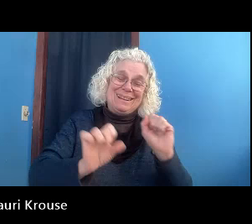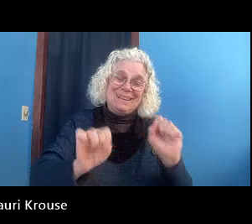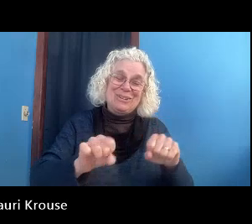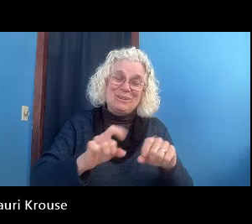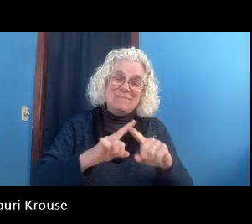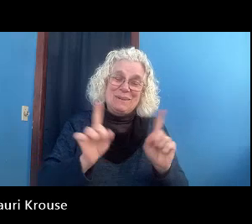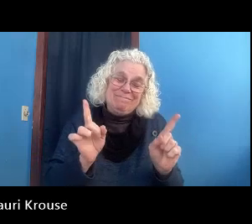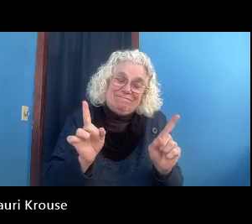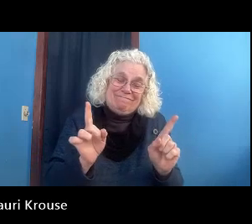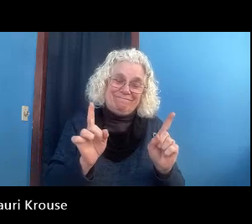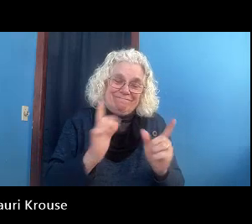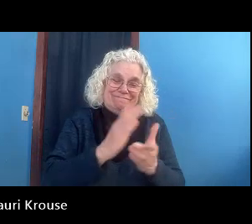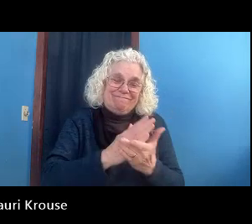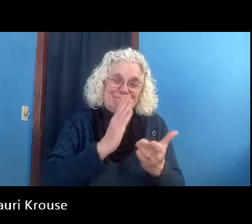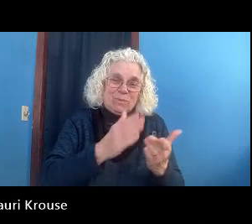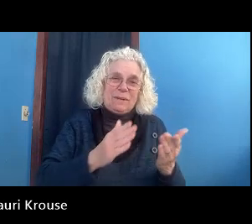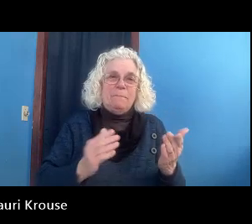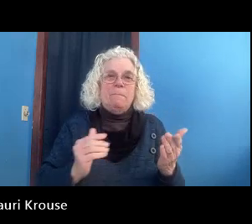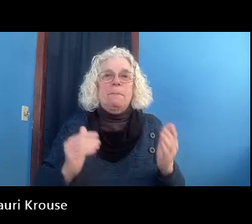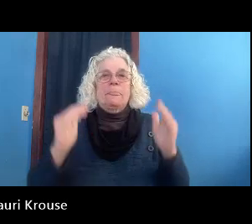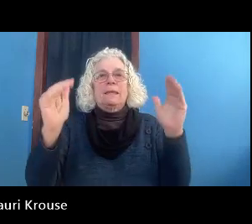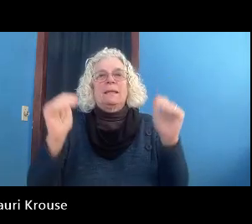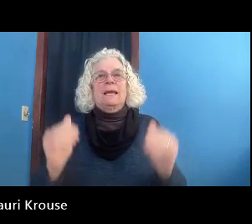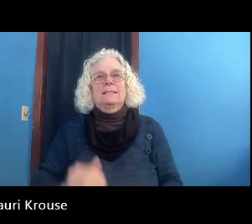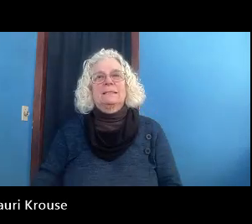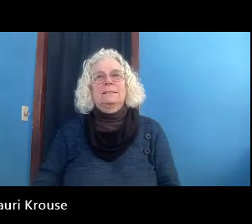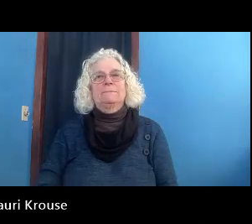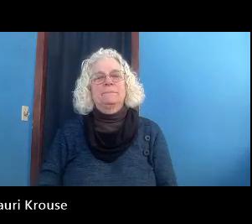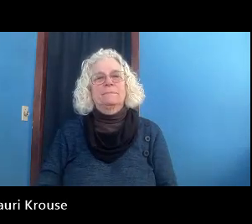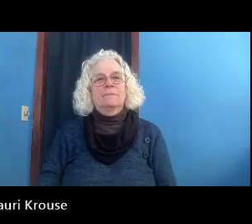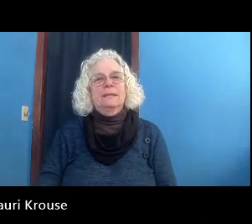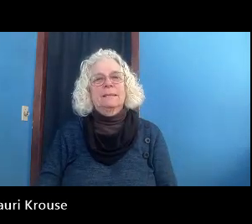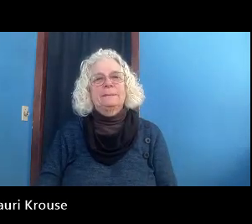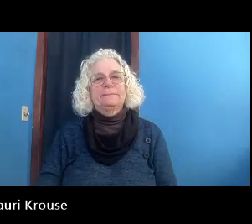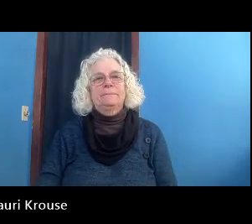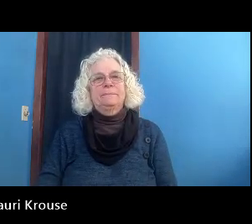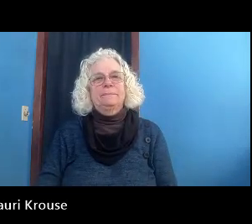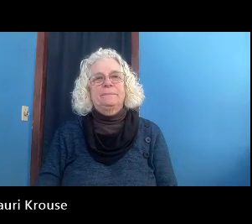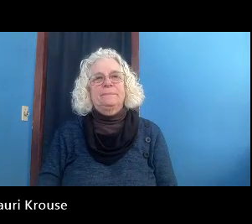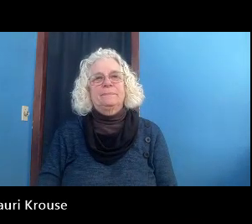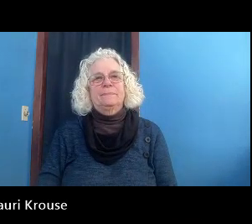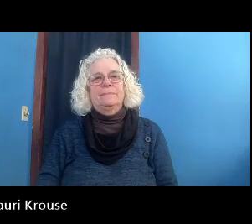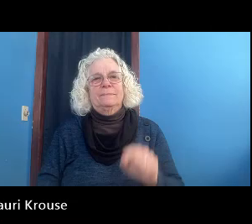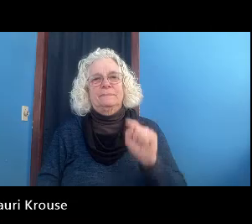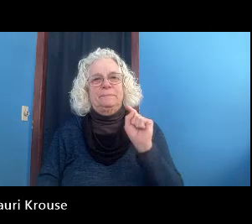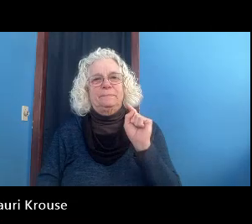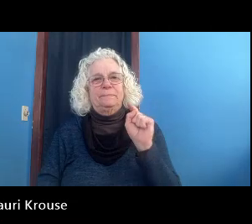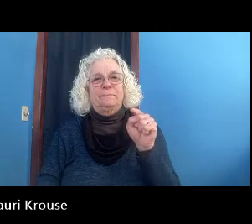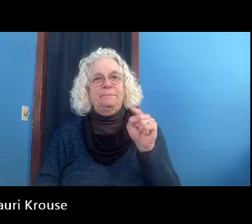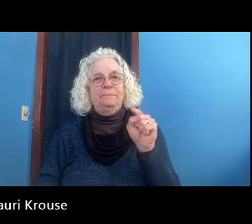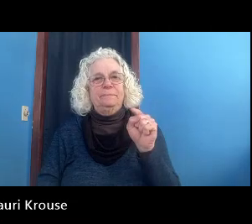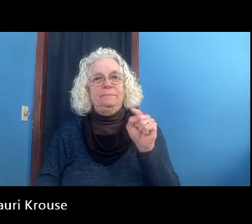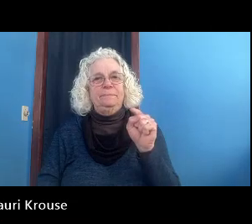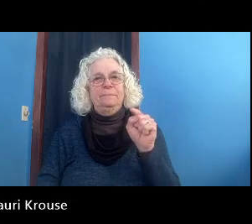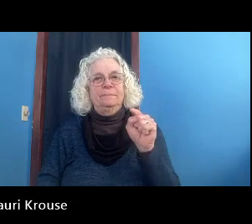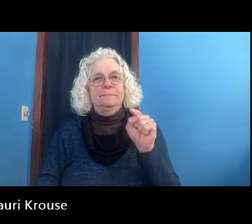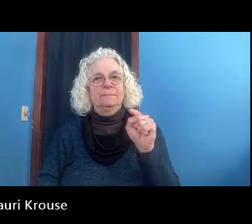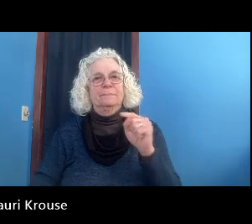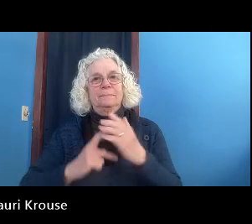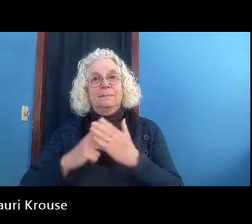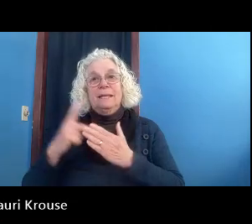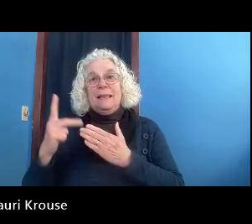not. So moving forward here, again, as I stated, this program does